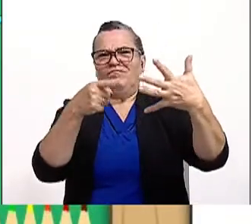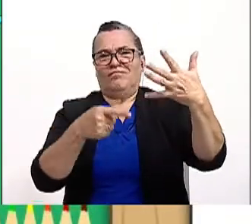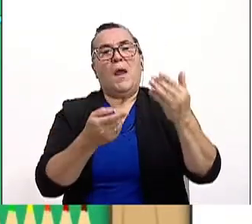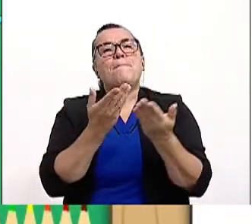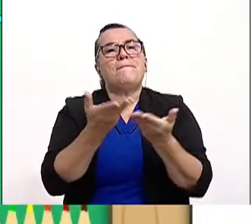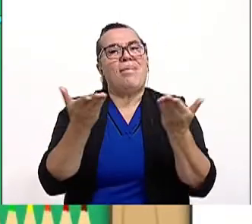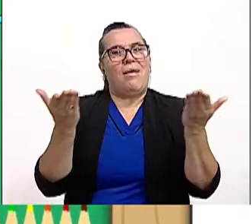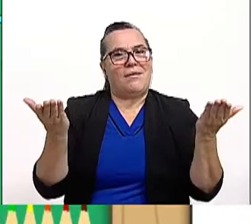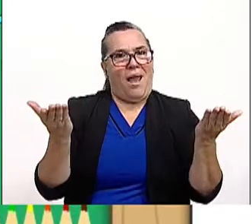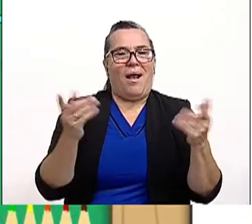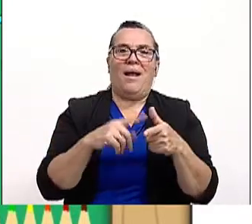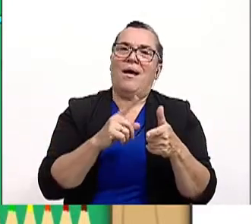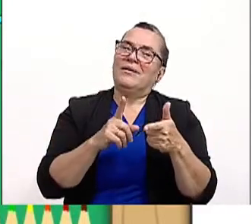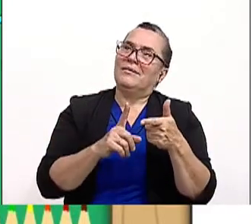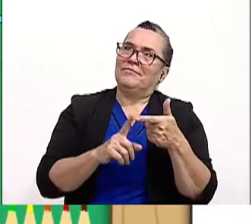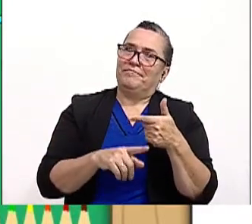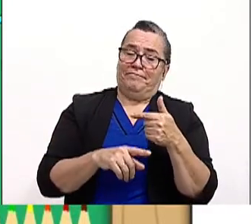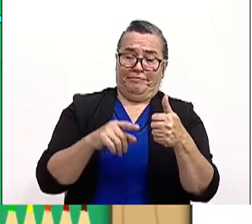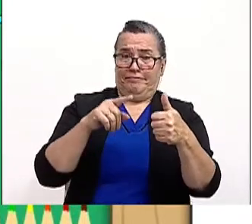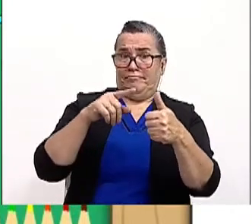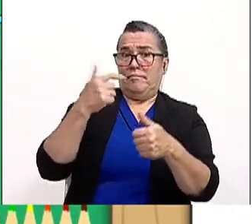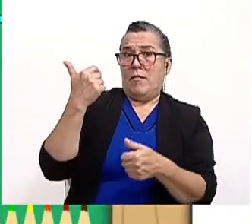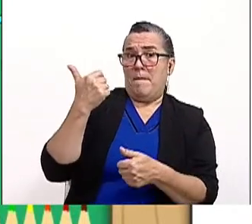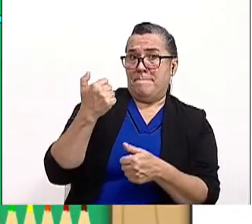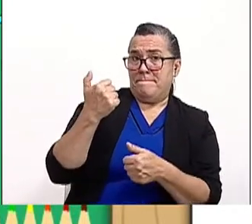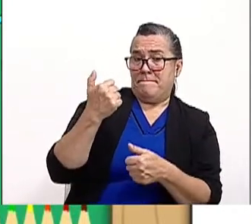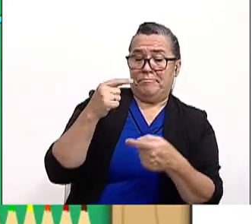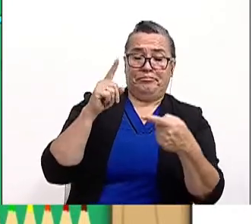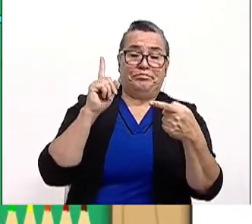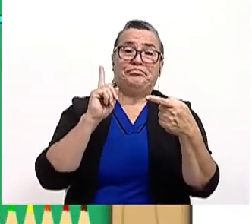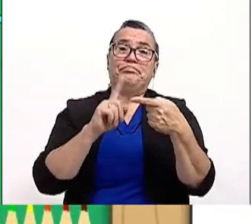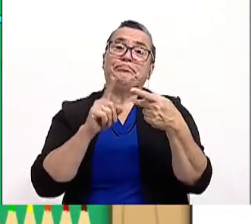materials. We're going to need a pen